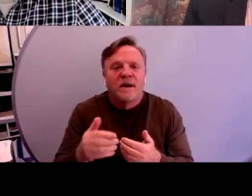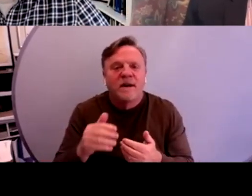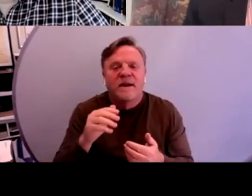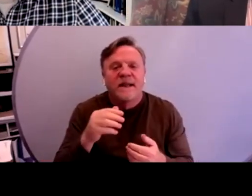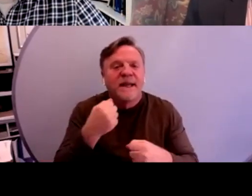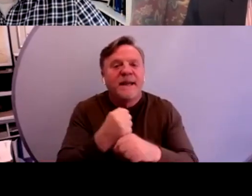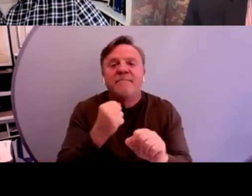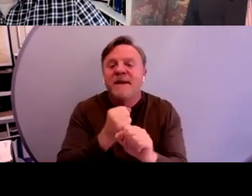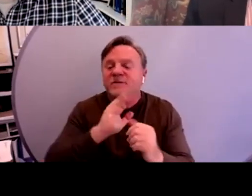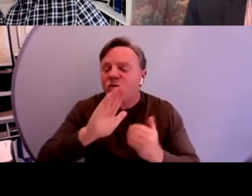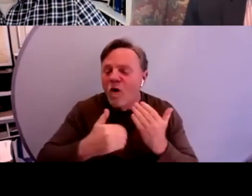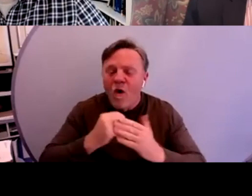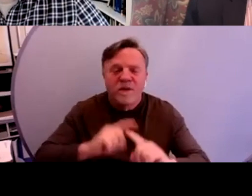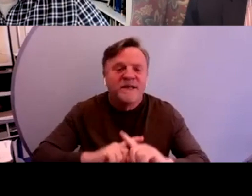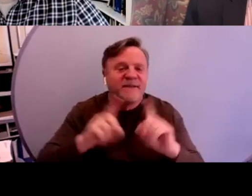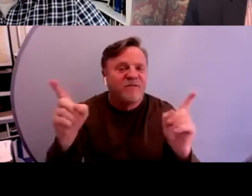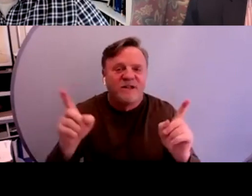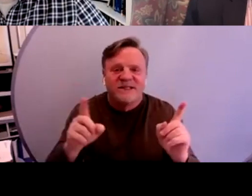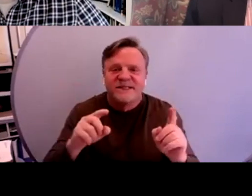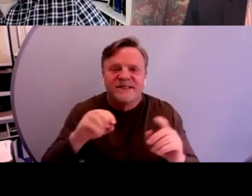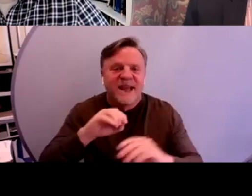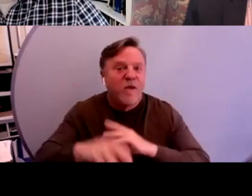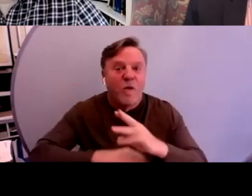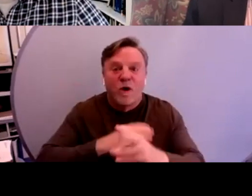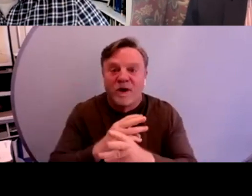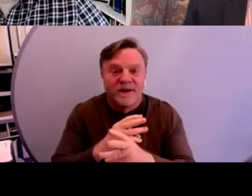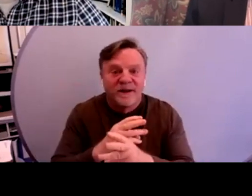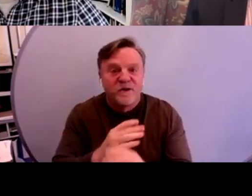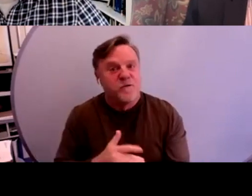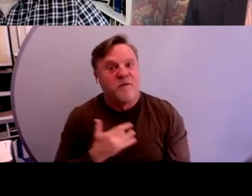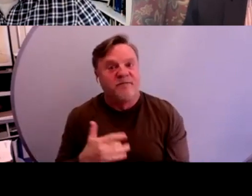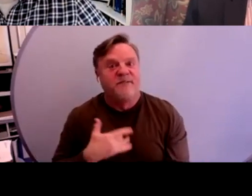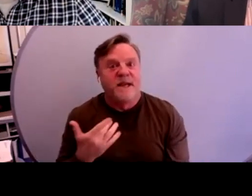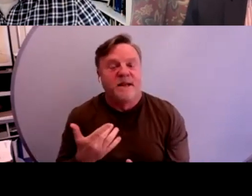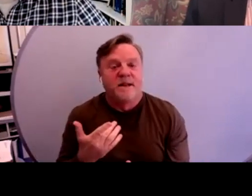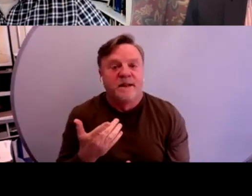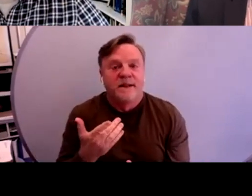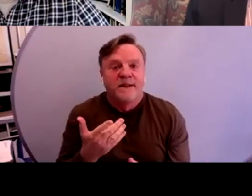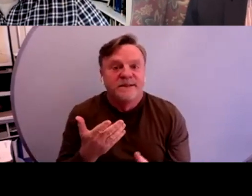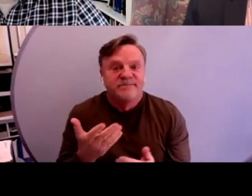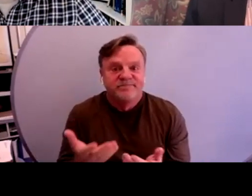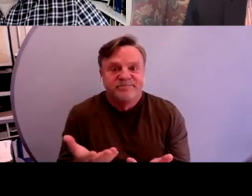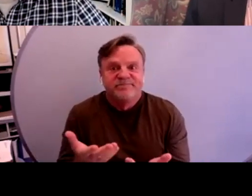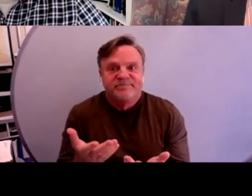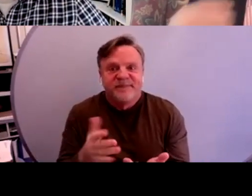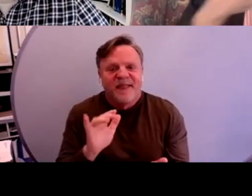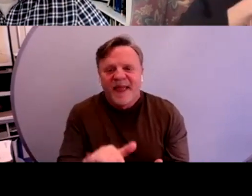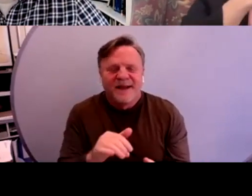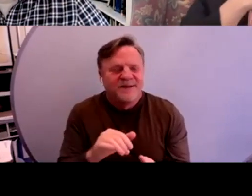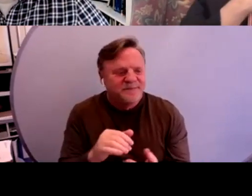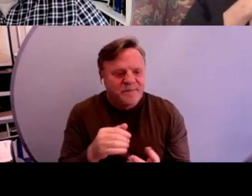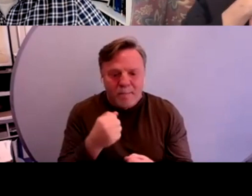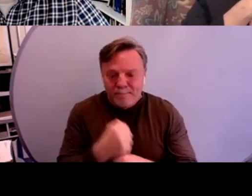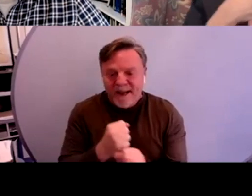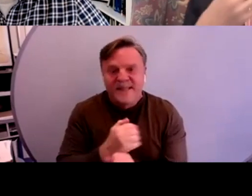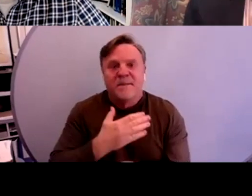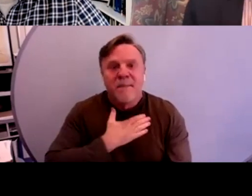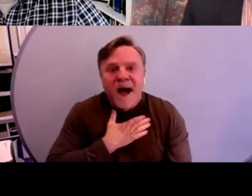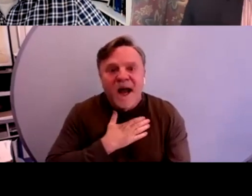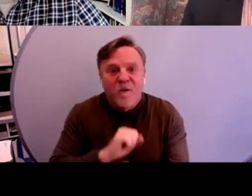all the difference in the world to feel that just makes my